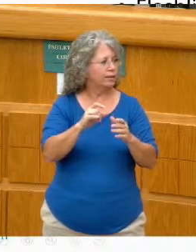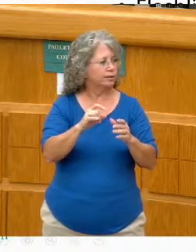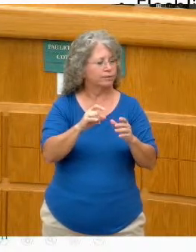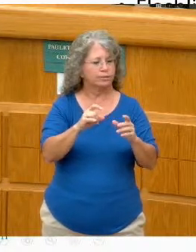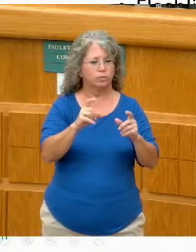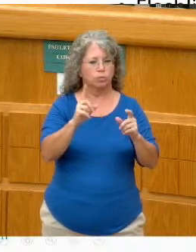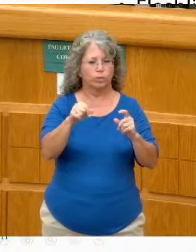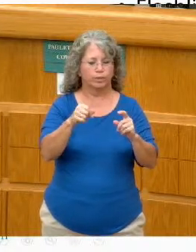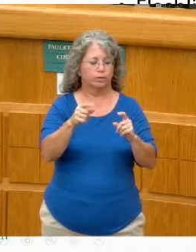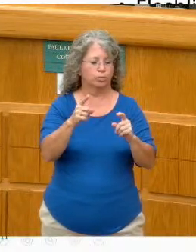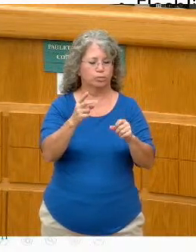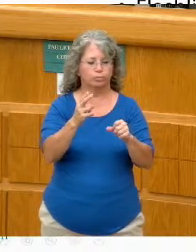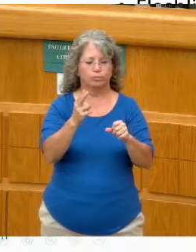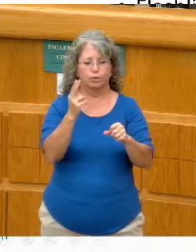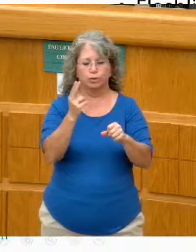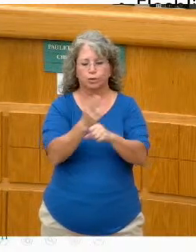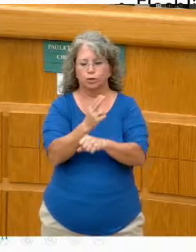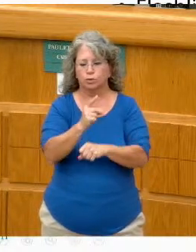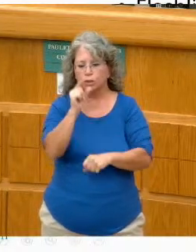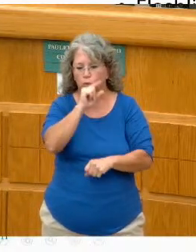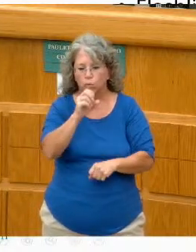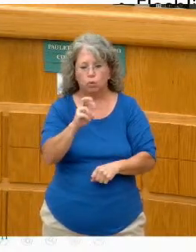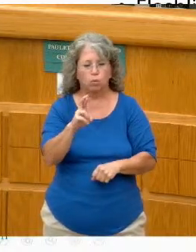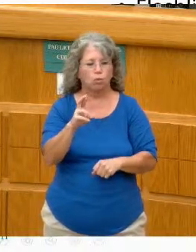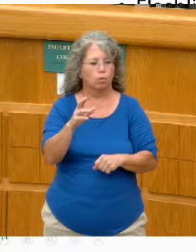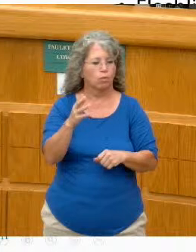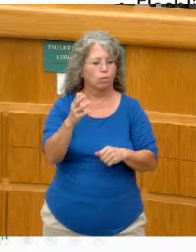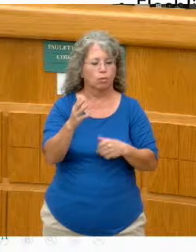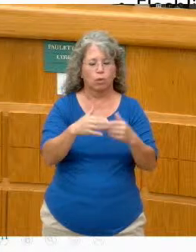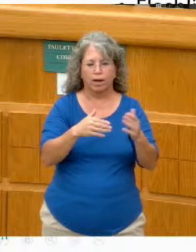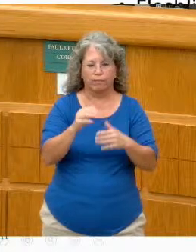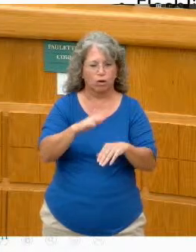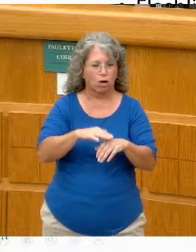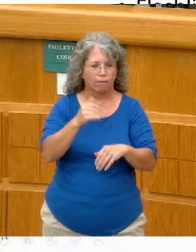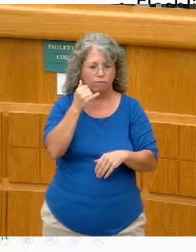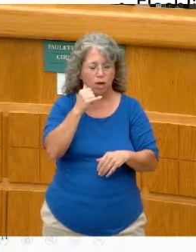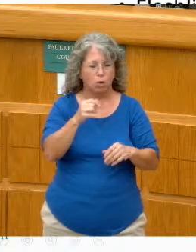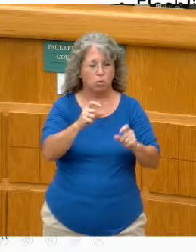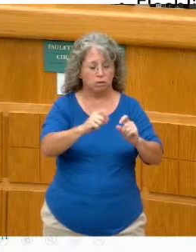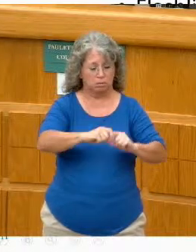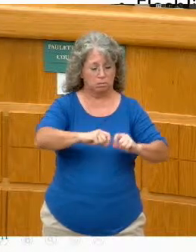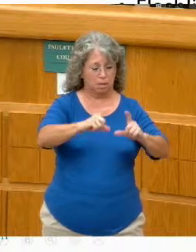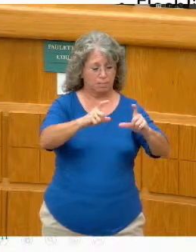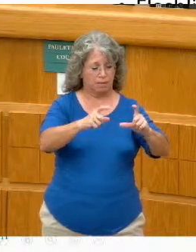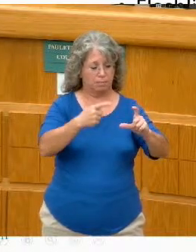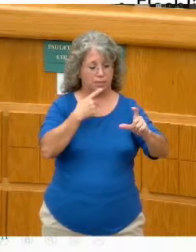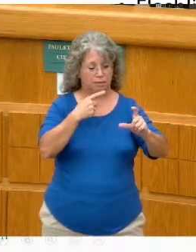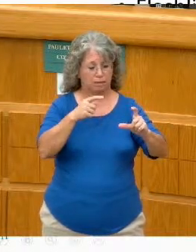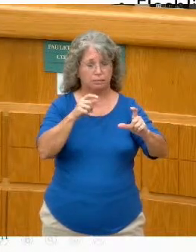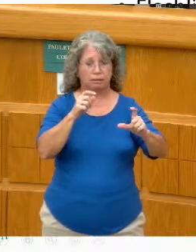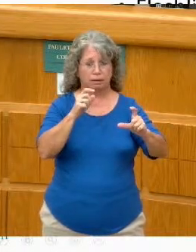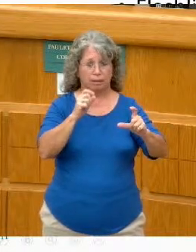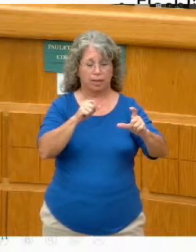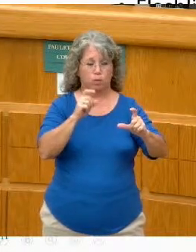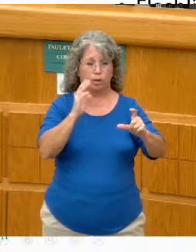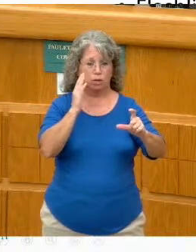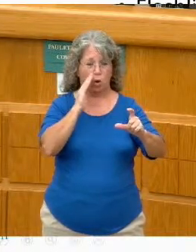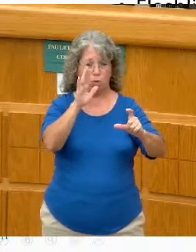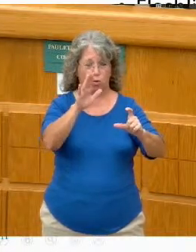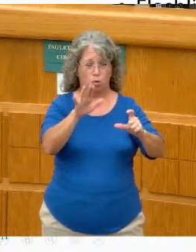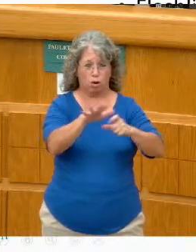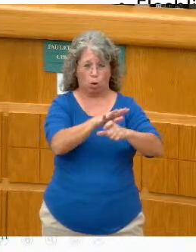you went to use Google Maps or some other app, and it asked you if it could have access to your GPS, and you said